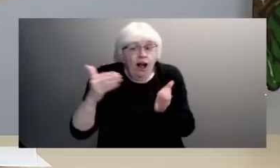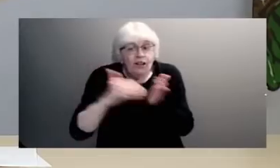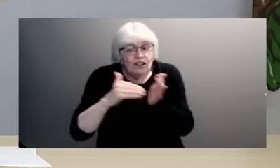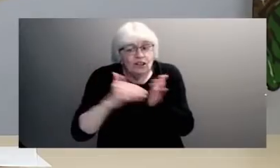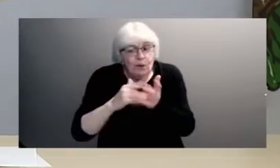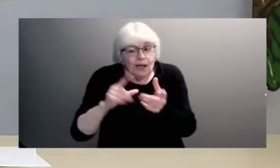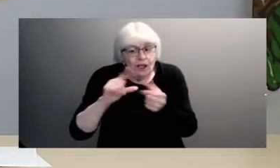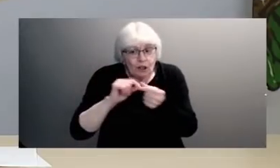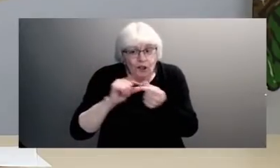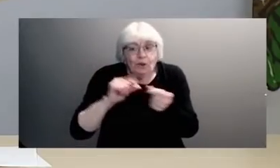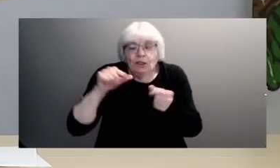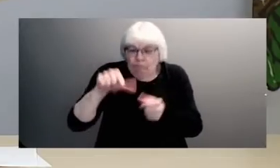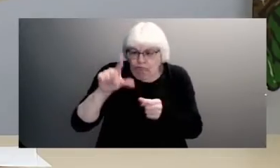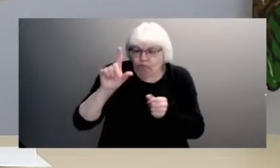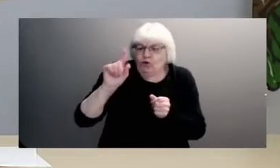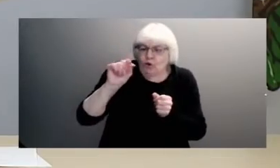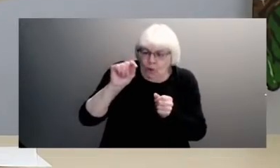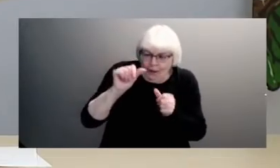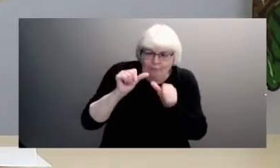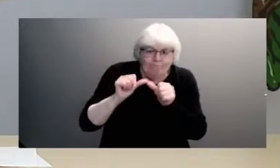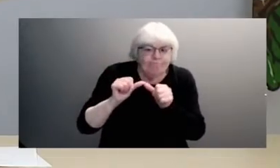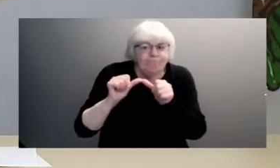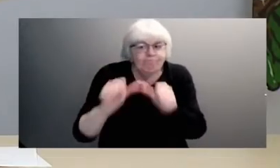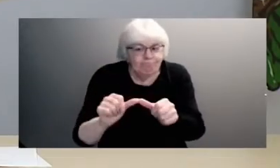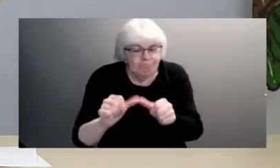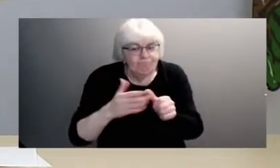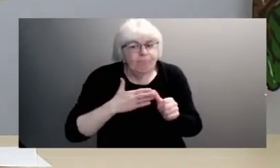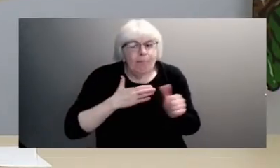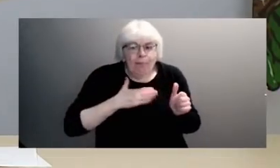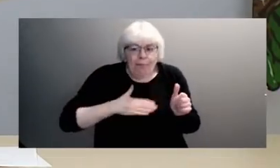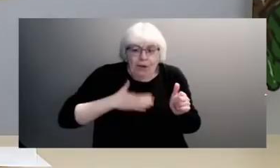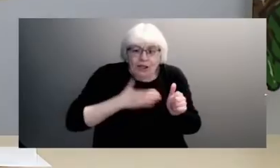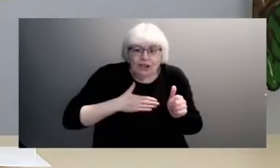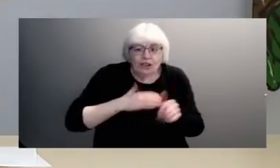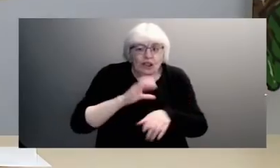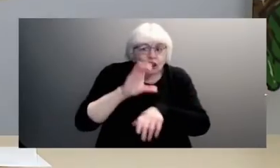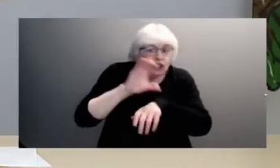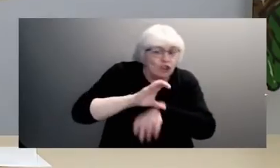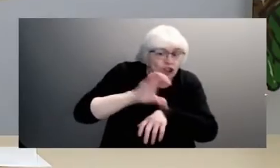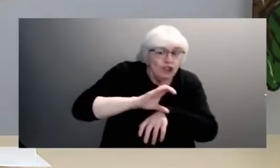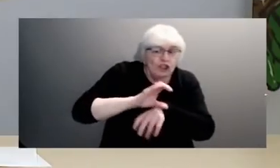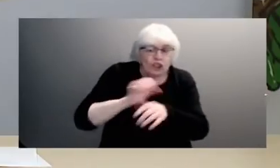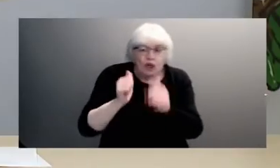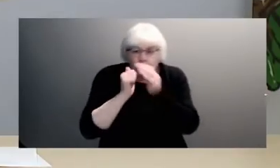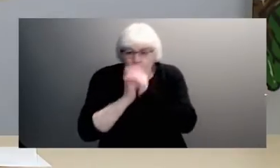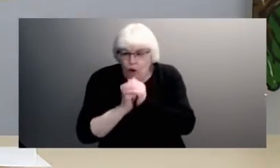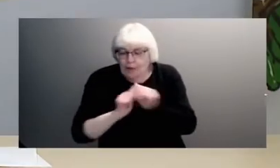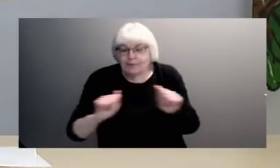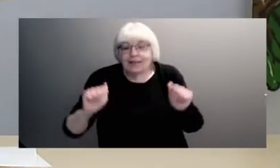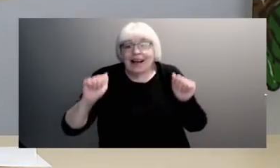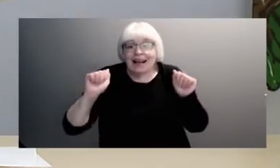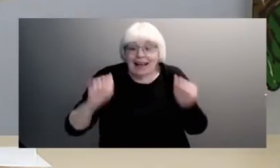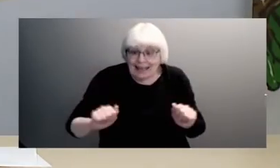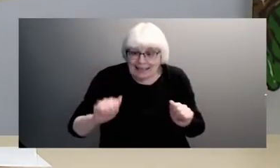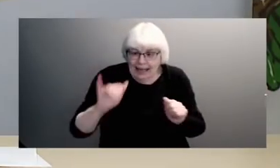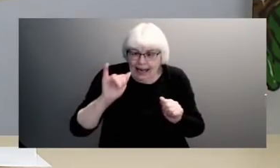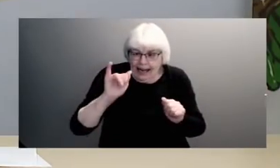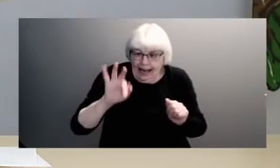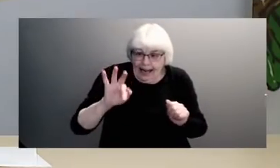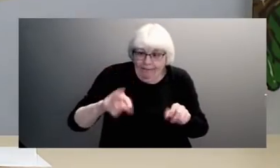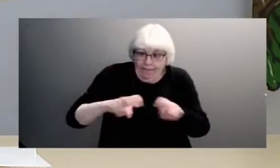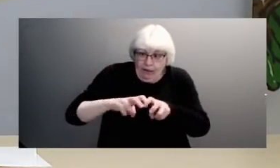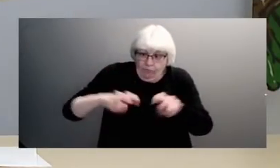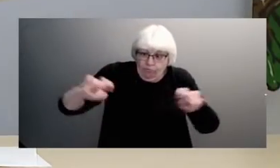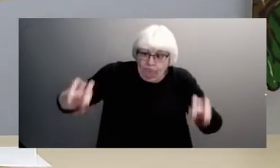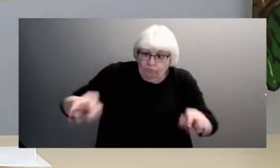Worship services can continue with physical distancing between people of different households. Masks are to be worn at all